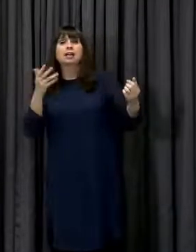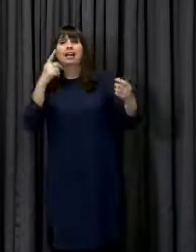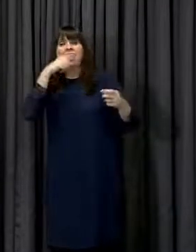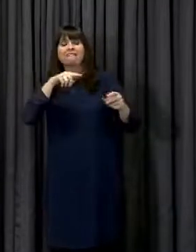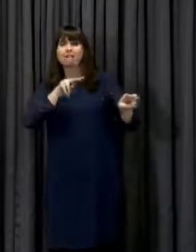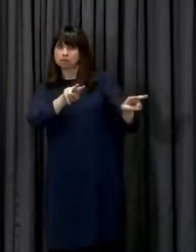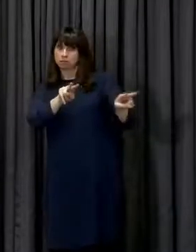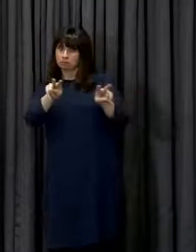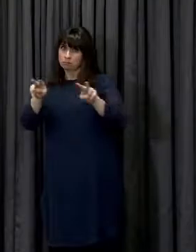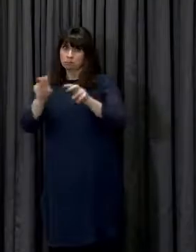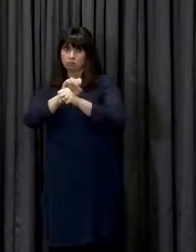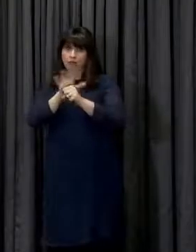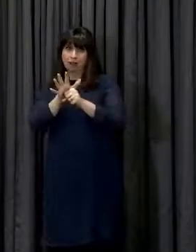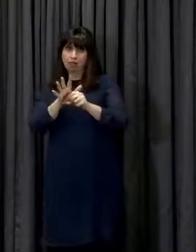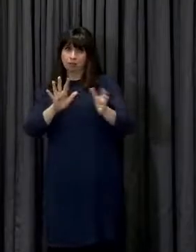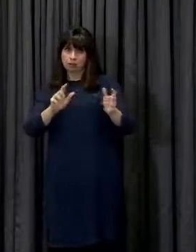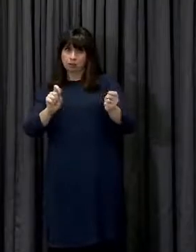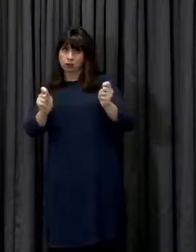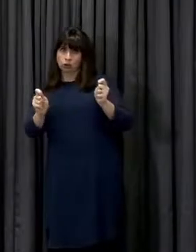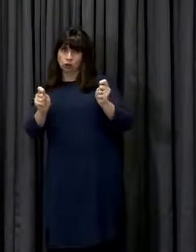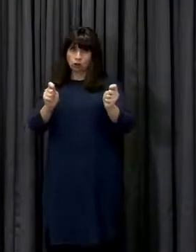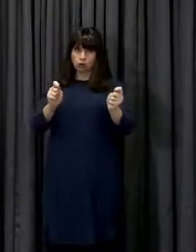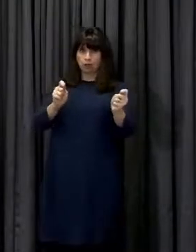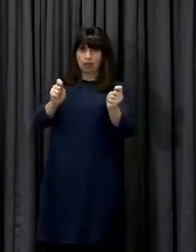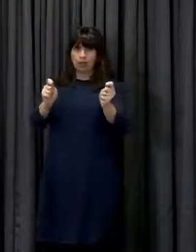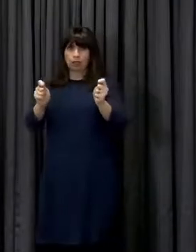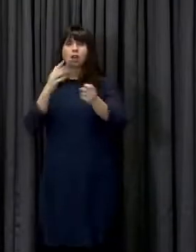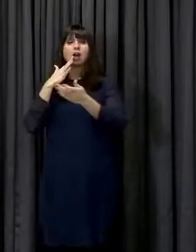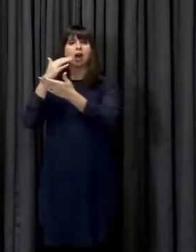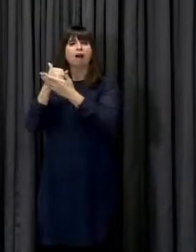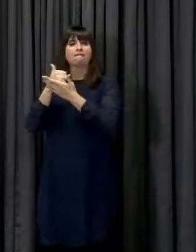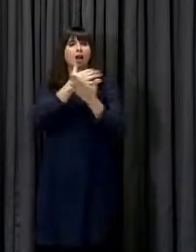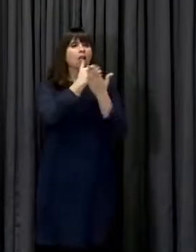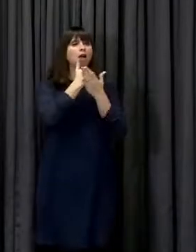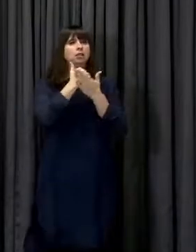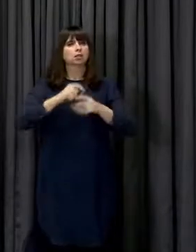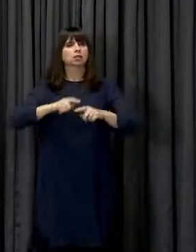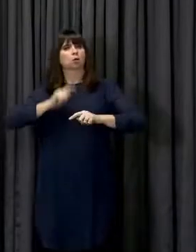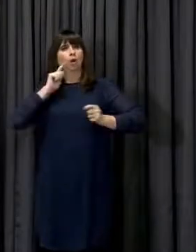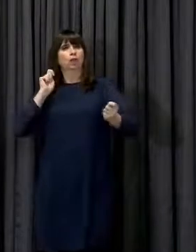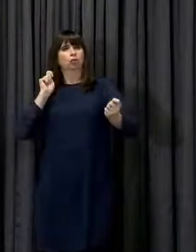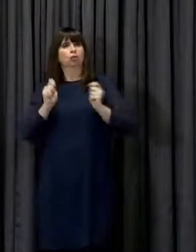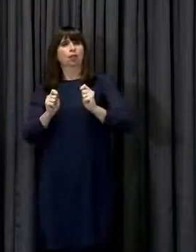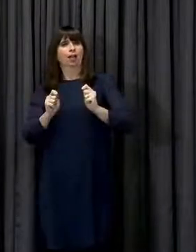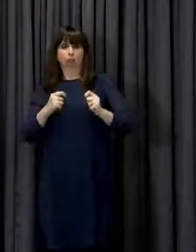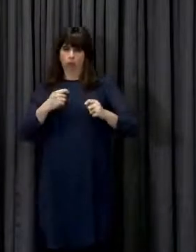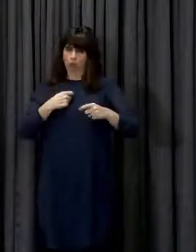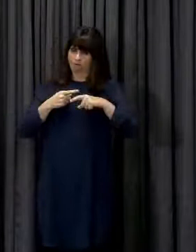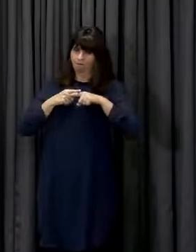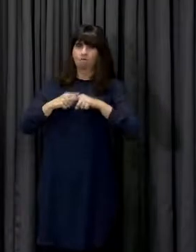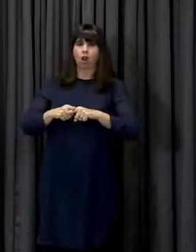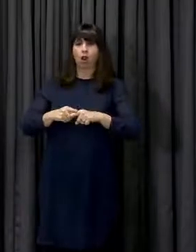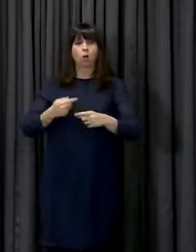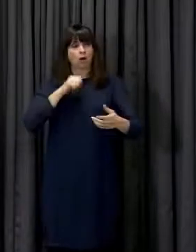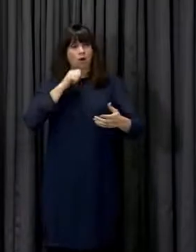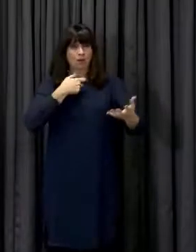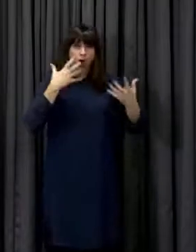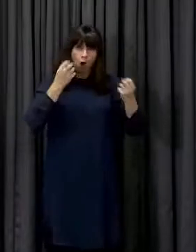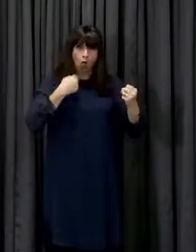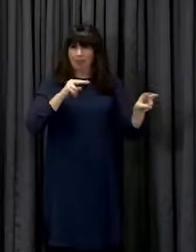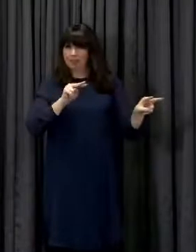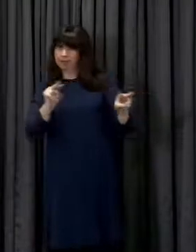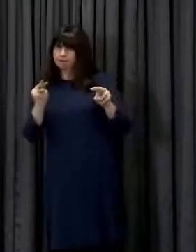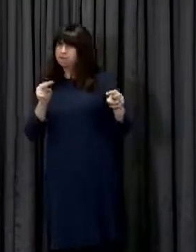changes, as the picture of coronavirus transmission continues to change around us. And I certainly hope we can have different conversations if